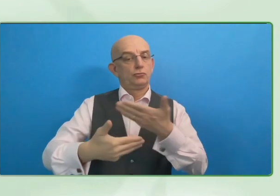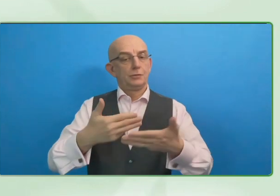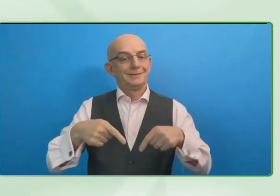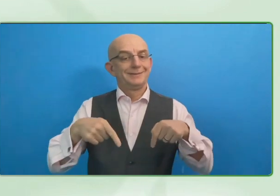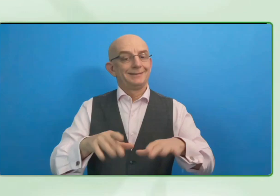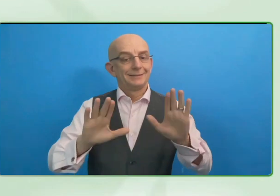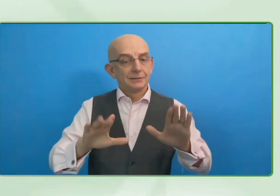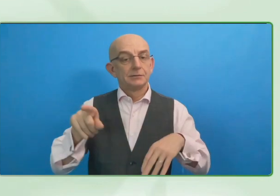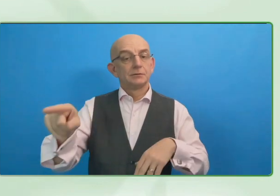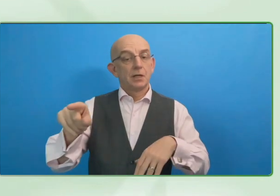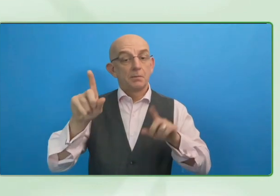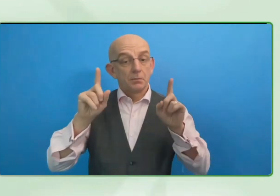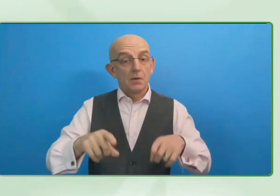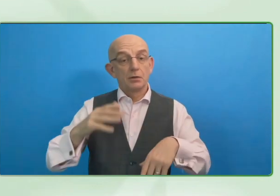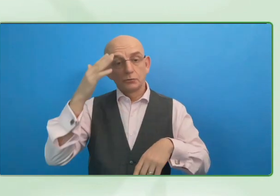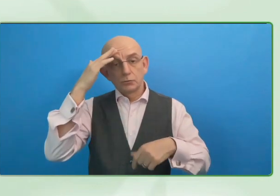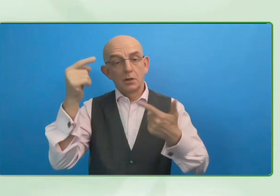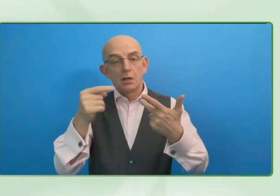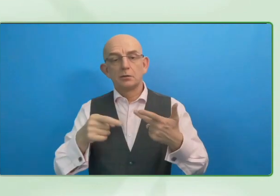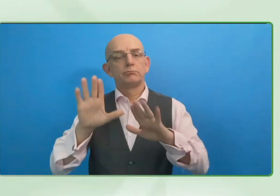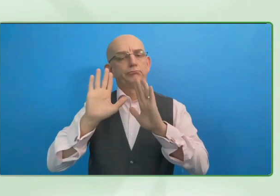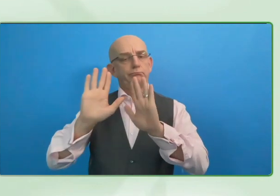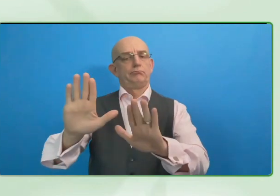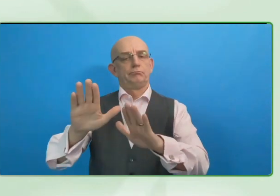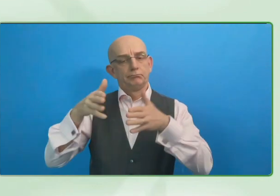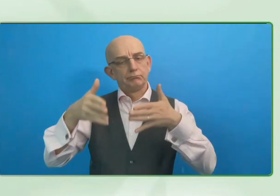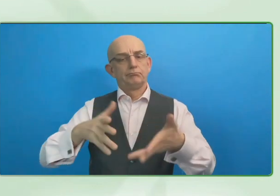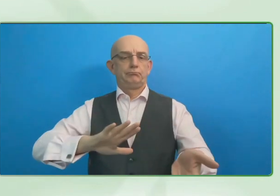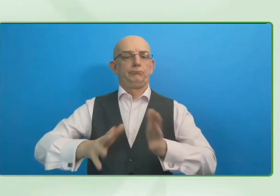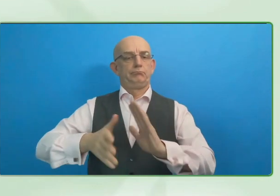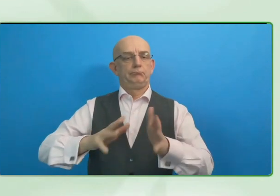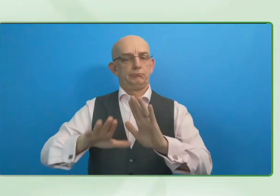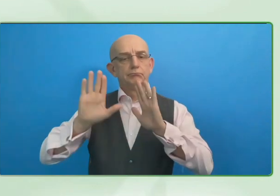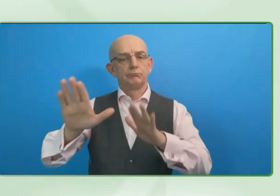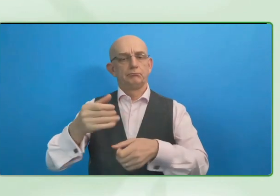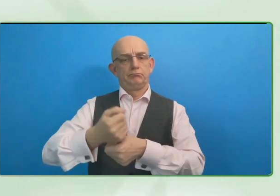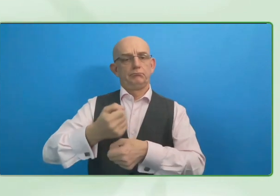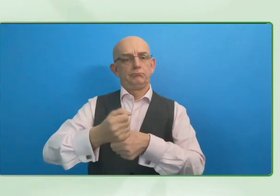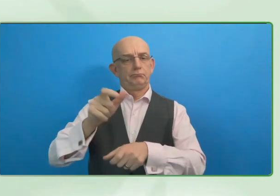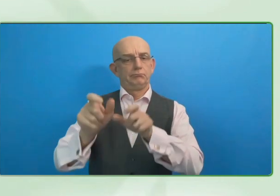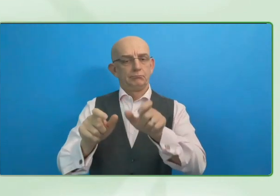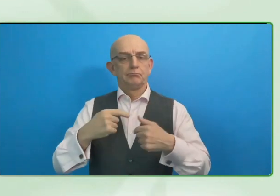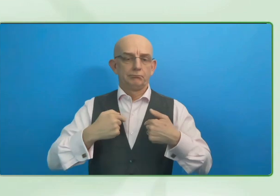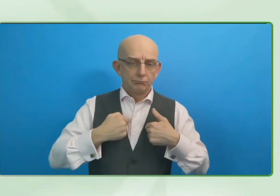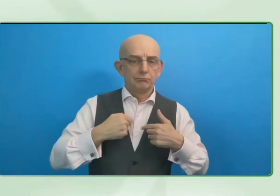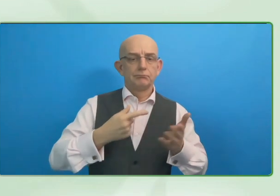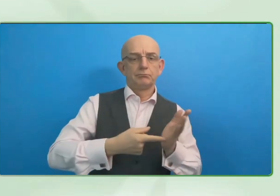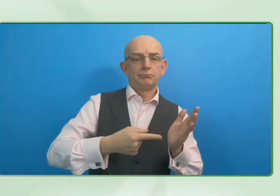focus on the things where they are not professionals, but they can focus only on things where they are professionals.